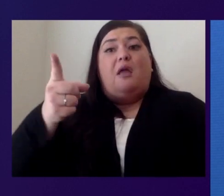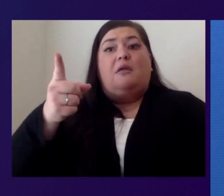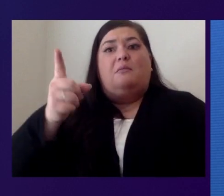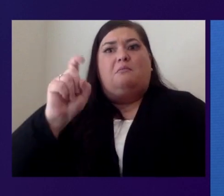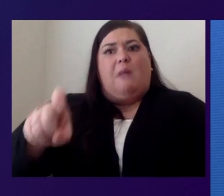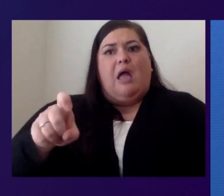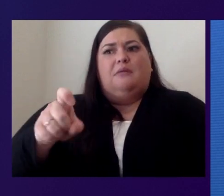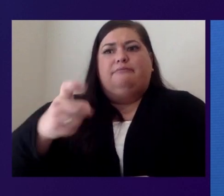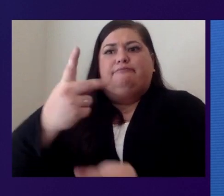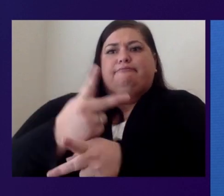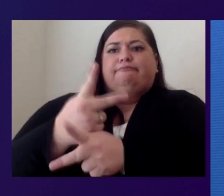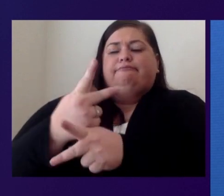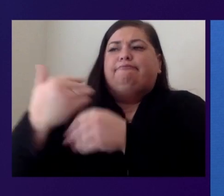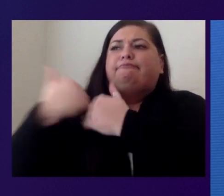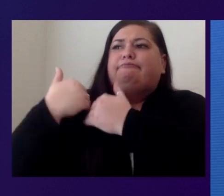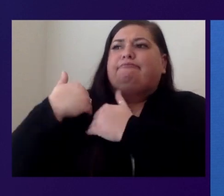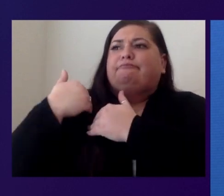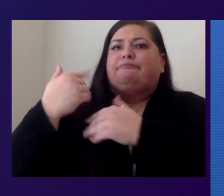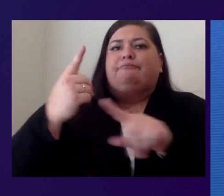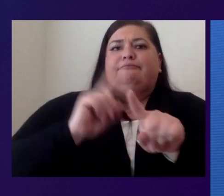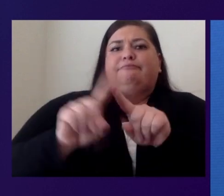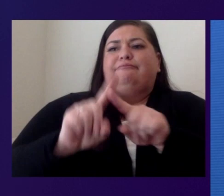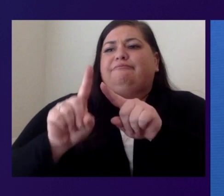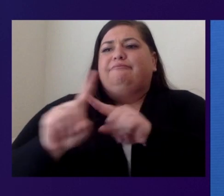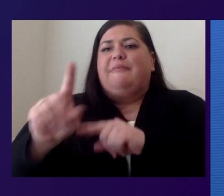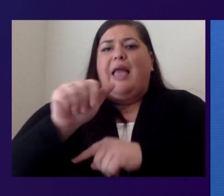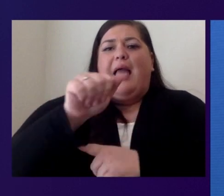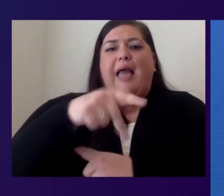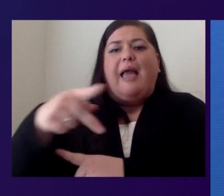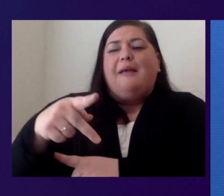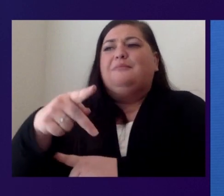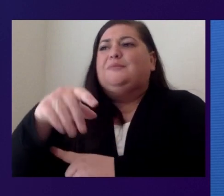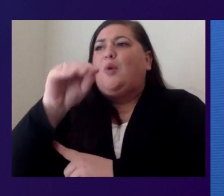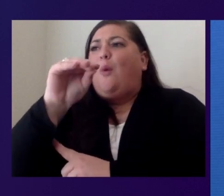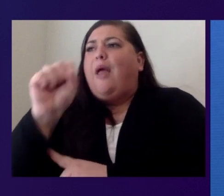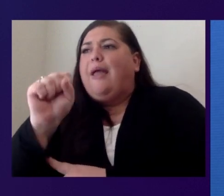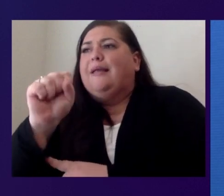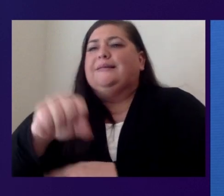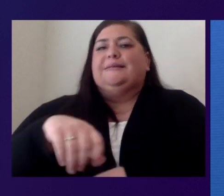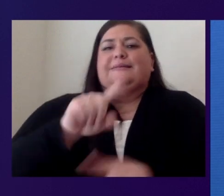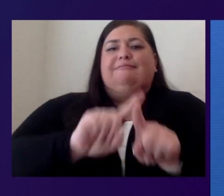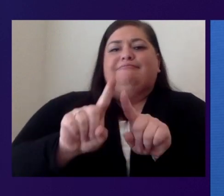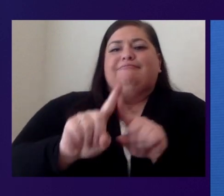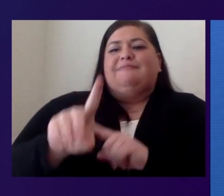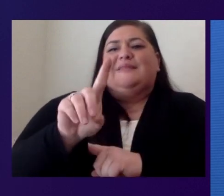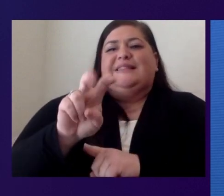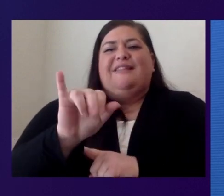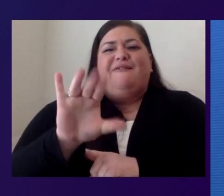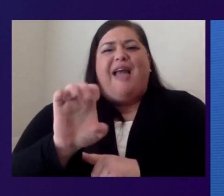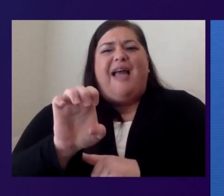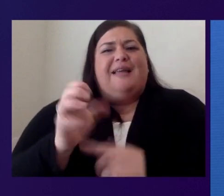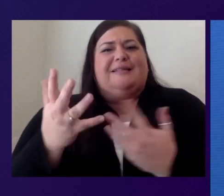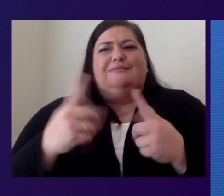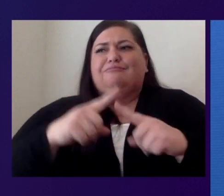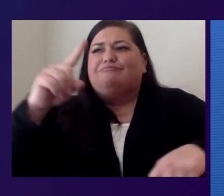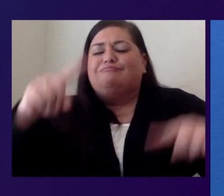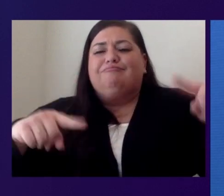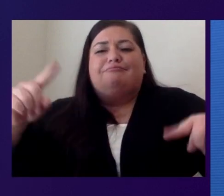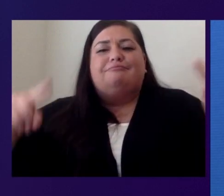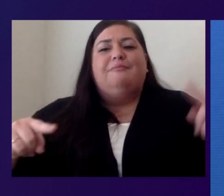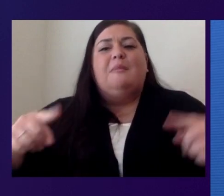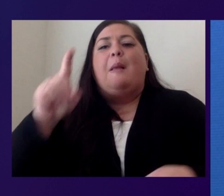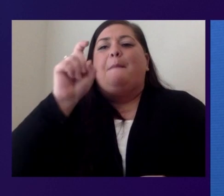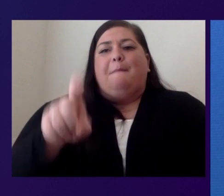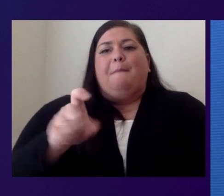a large range of applications, operating systems, devices, also they have to ensure